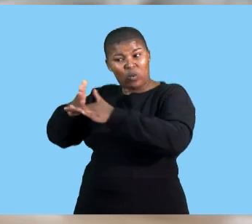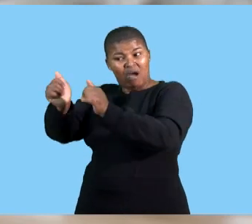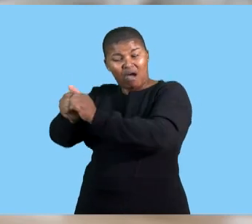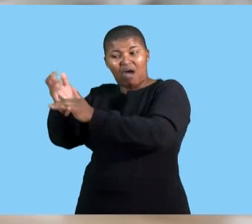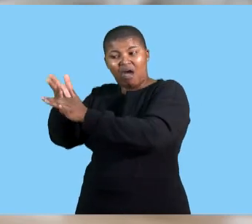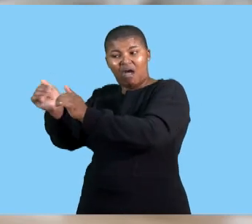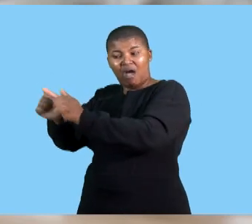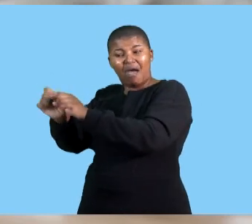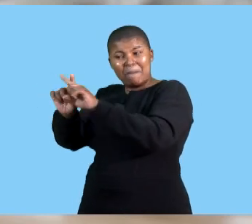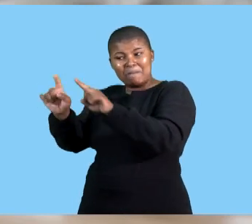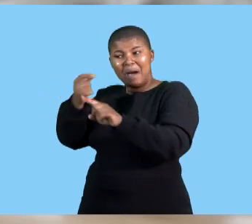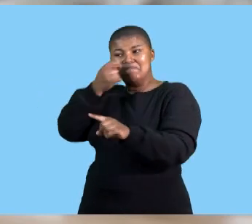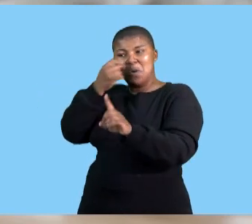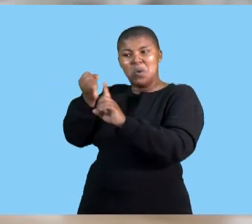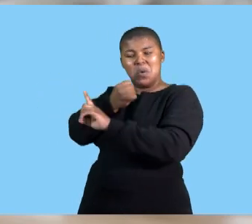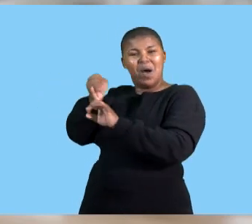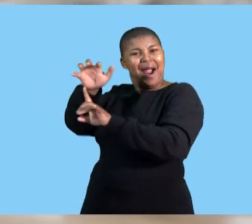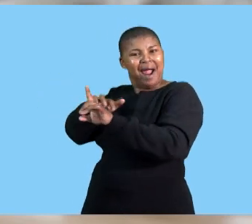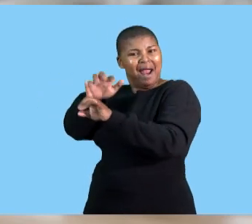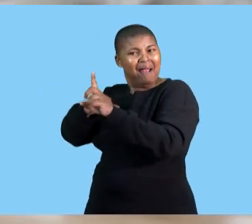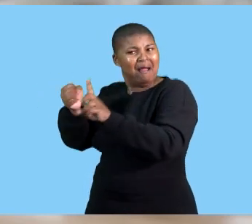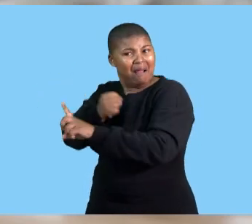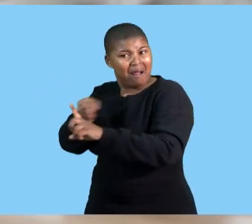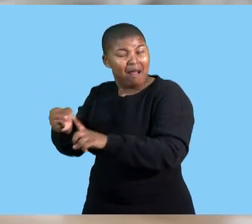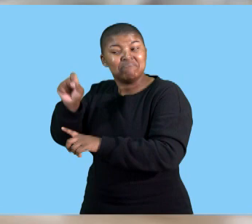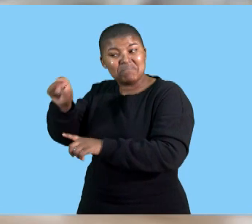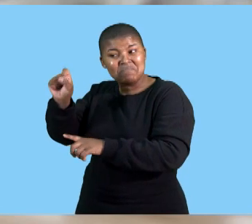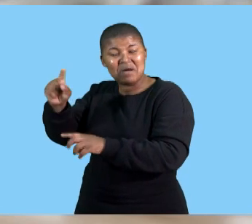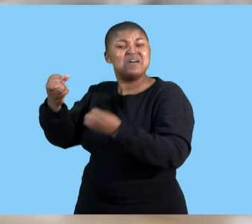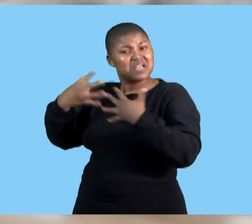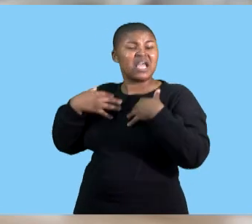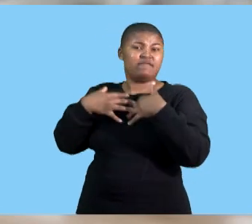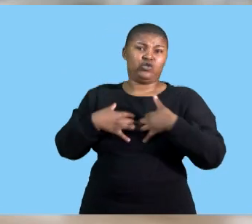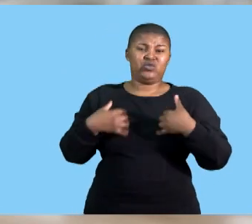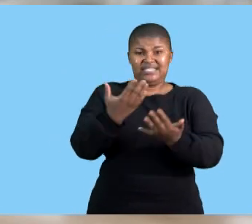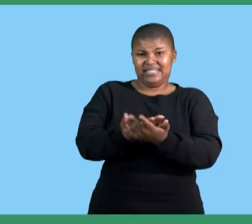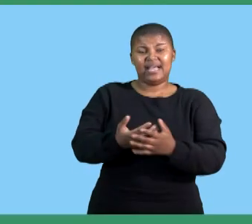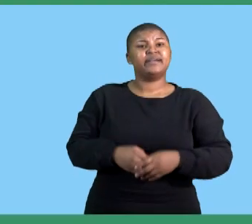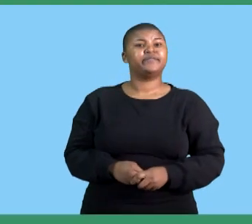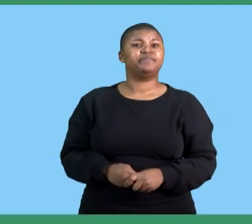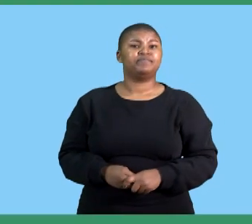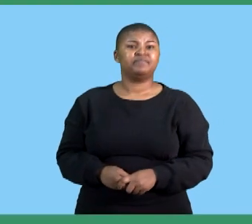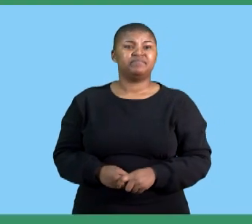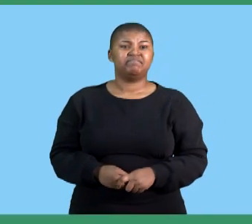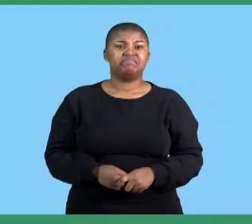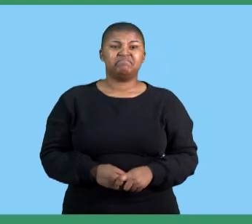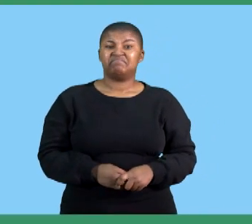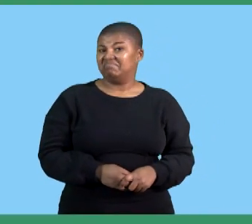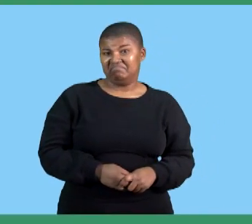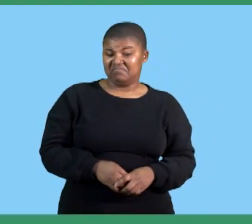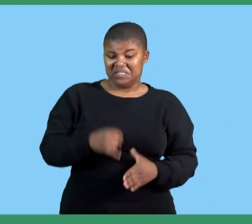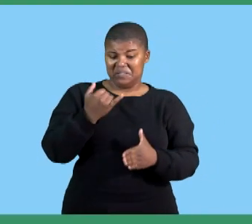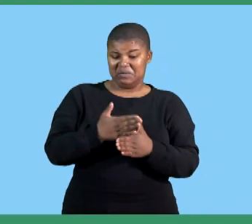workplace. Therefore, you might be stressed. We also have what we call unconducive